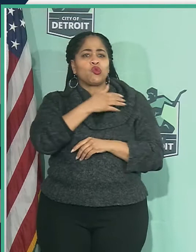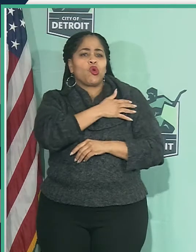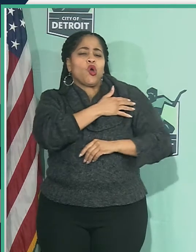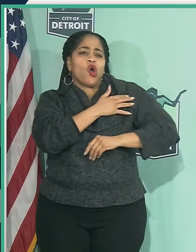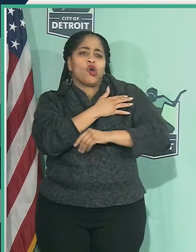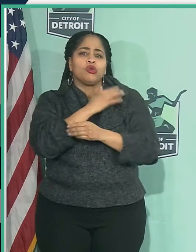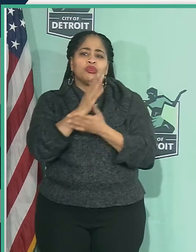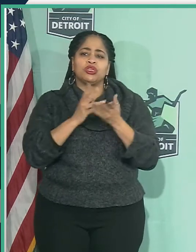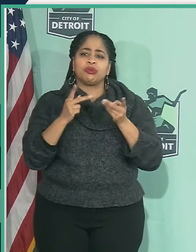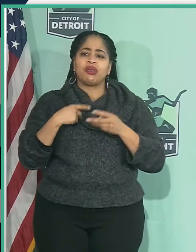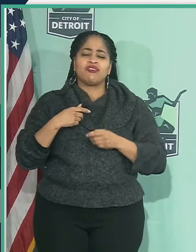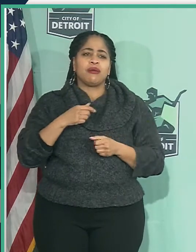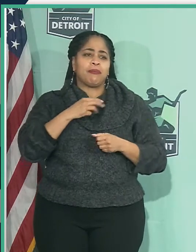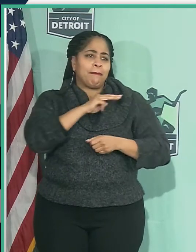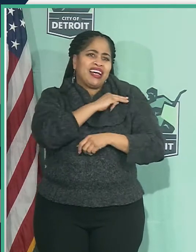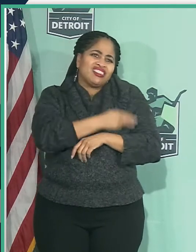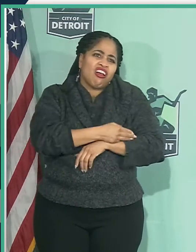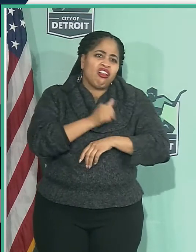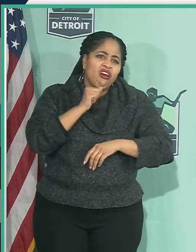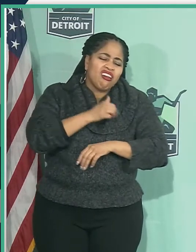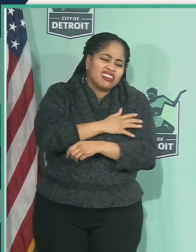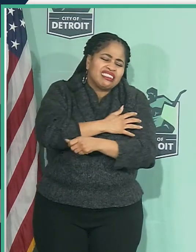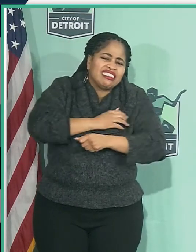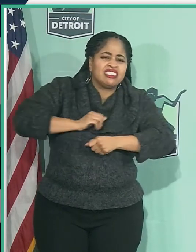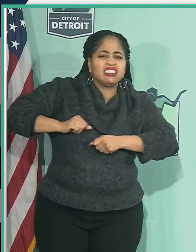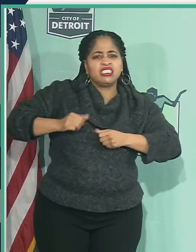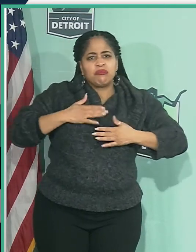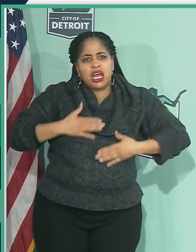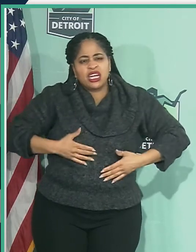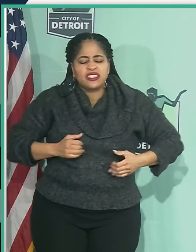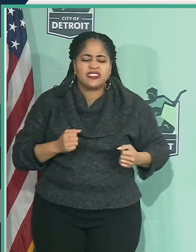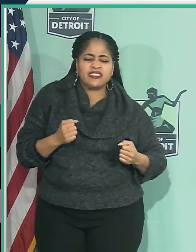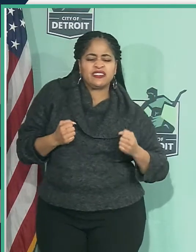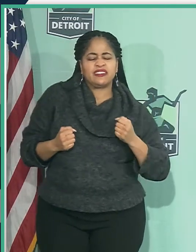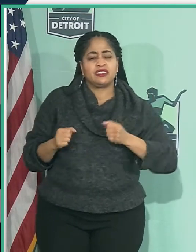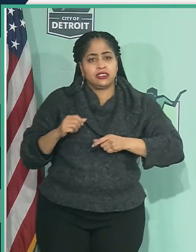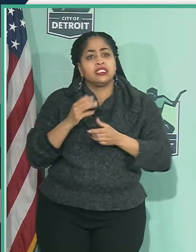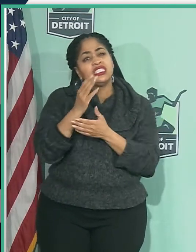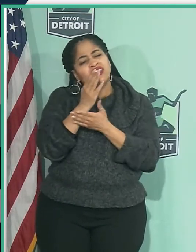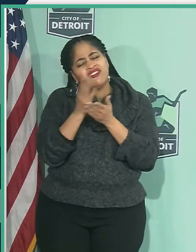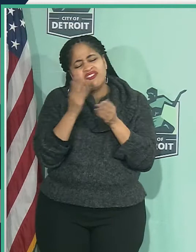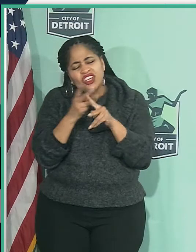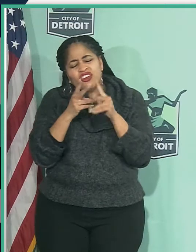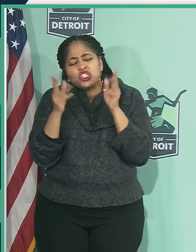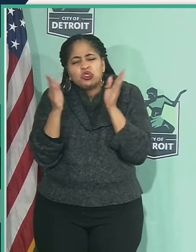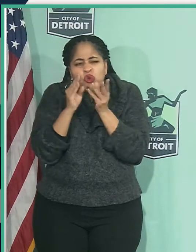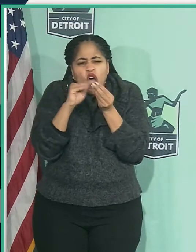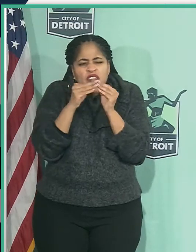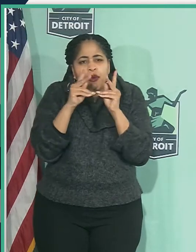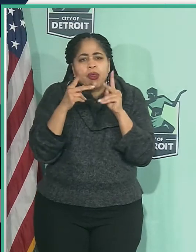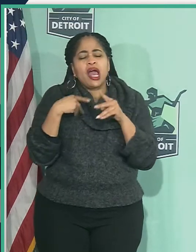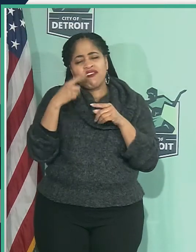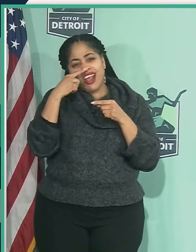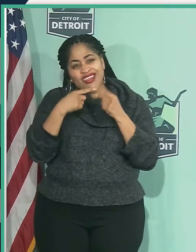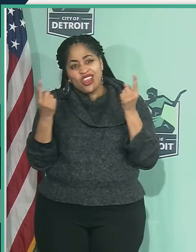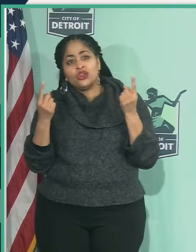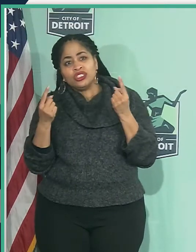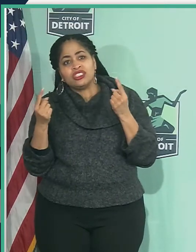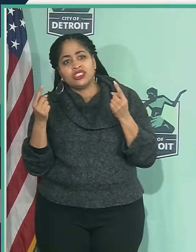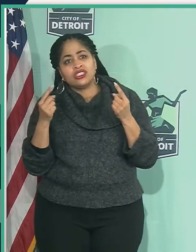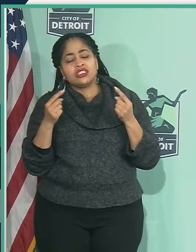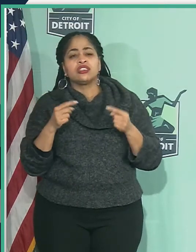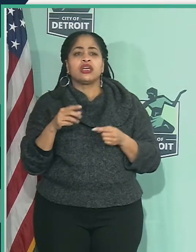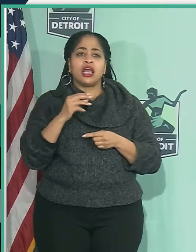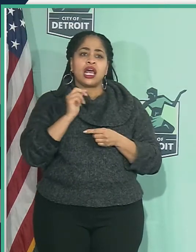some people have some muscle aches. There is a very, very small percentage that have an allergic reaction, and the medical staff will be